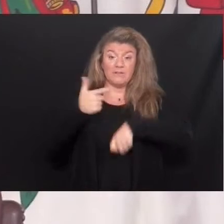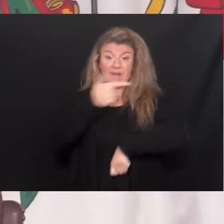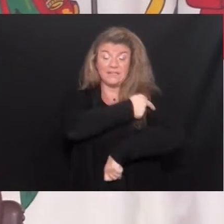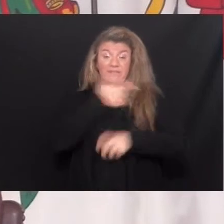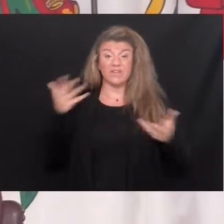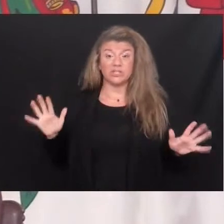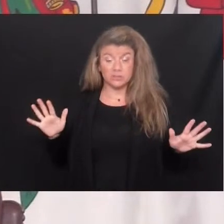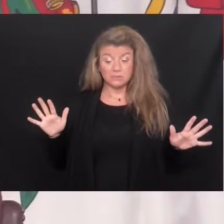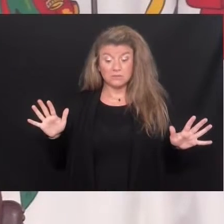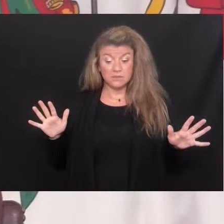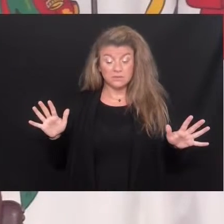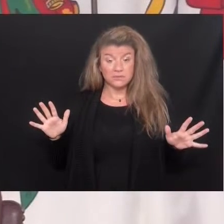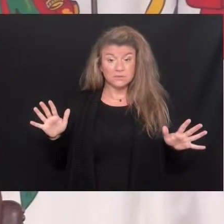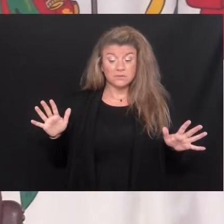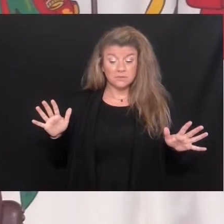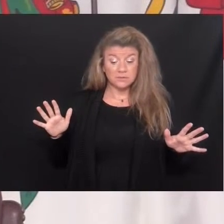vaccinated.